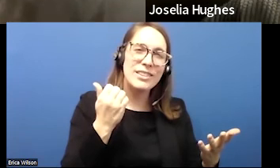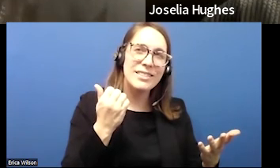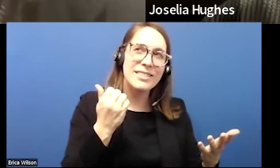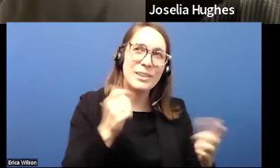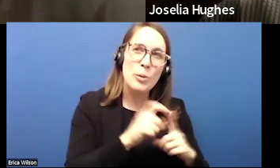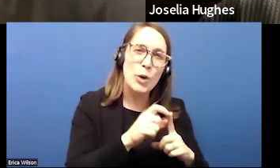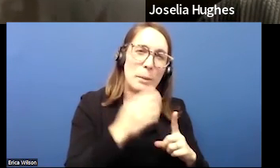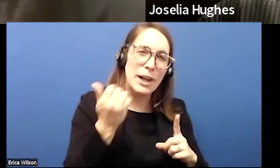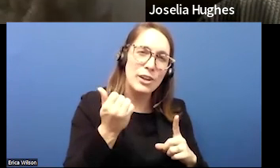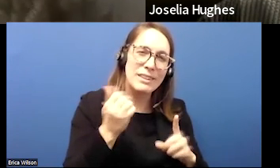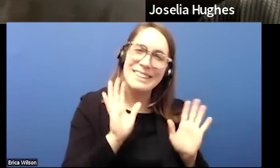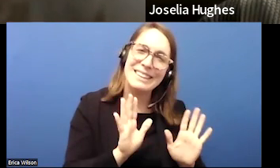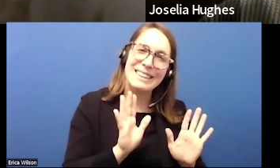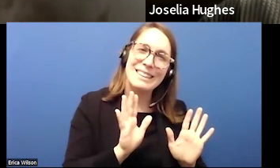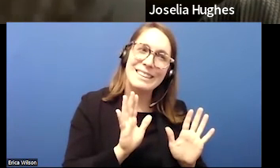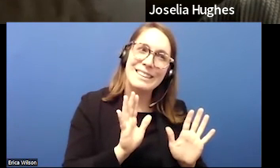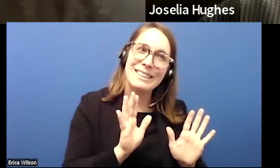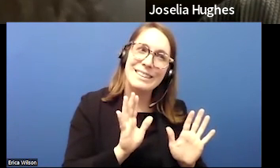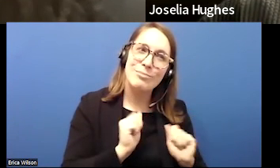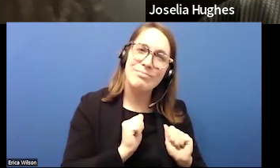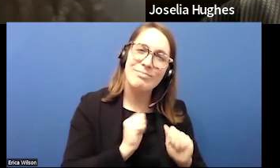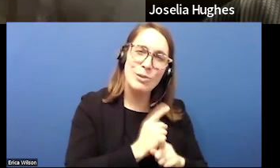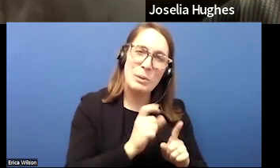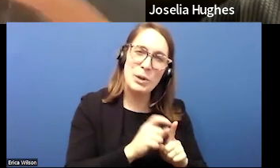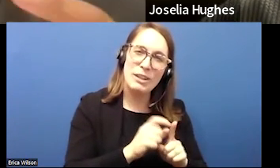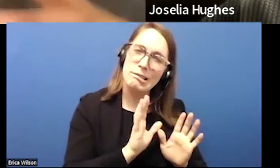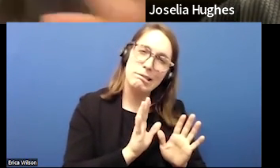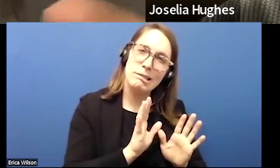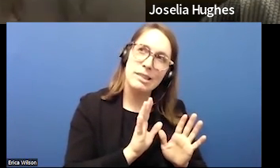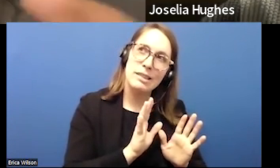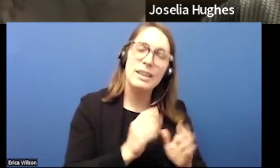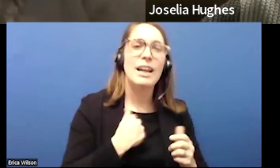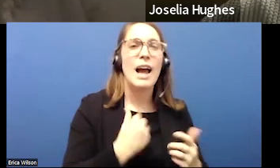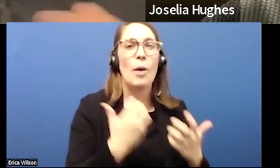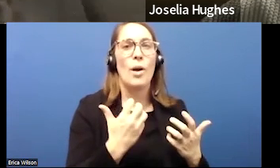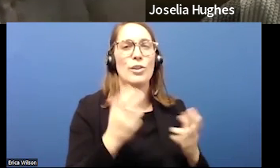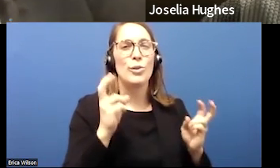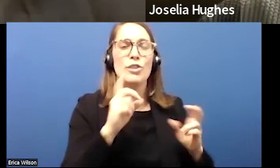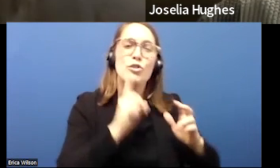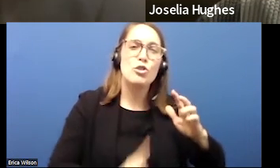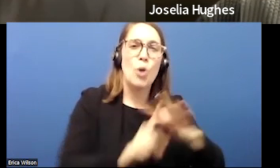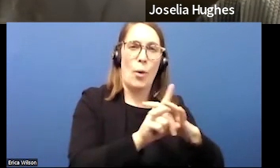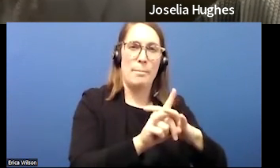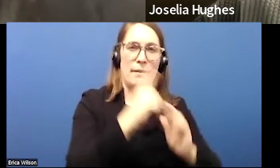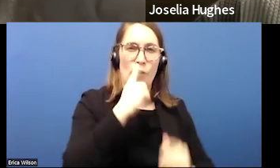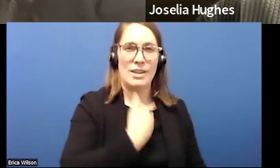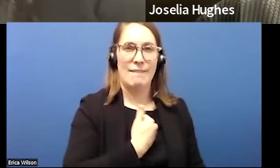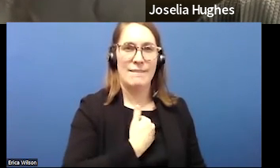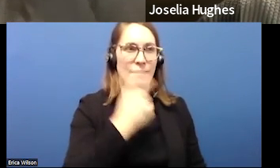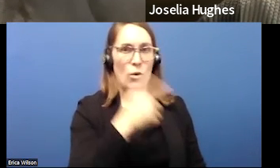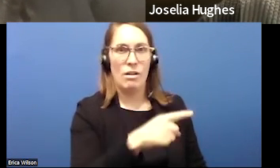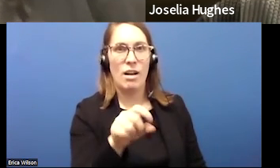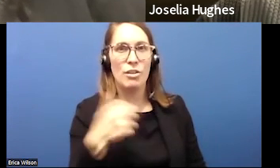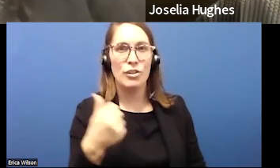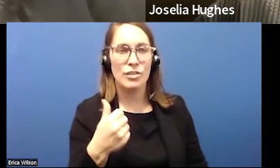Not Agreed. better. I don't know. Maybe better wasn't the right word, but I want to show up for myself and for other people